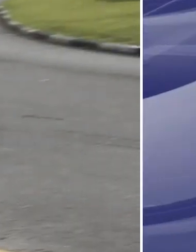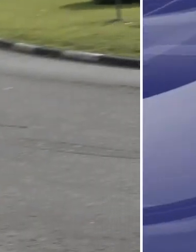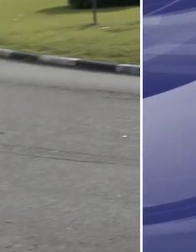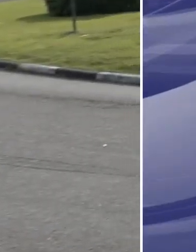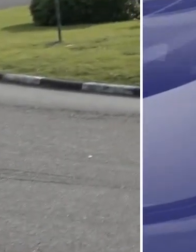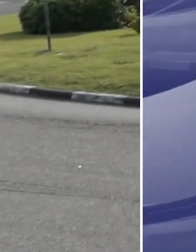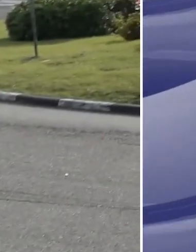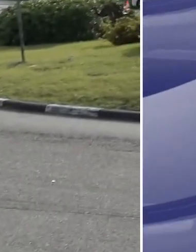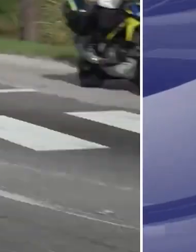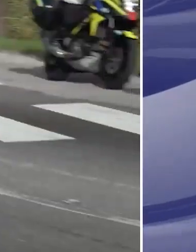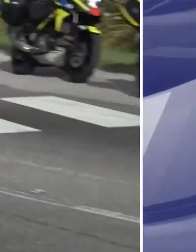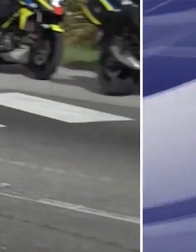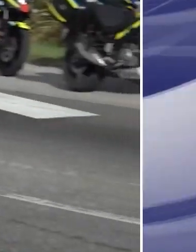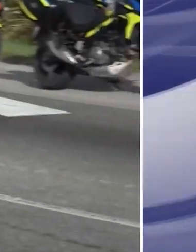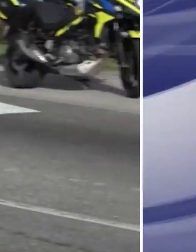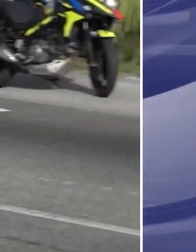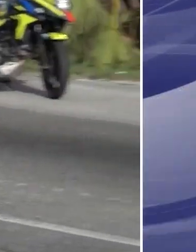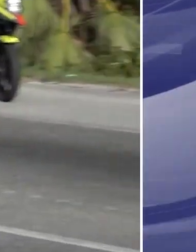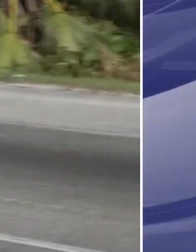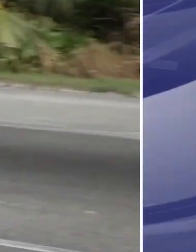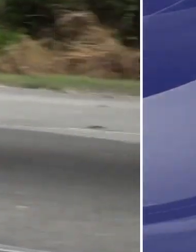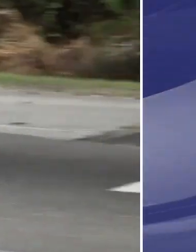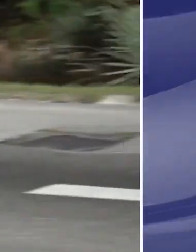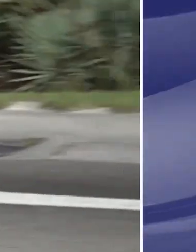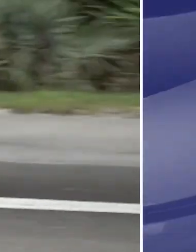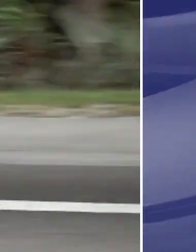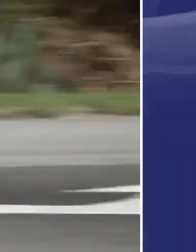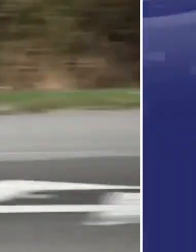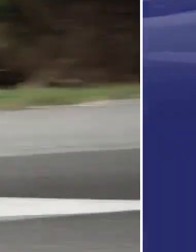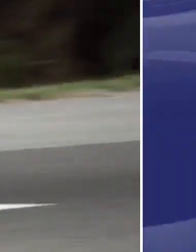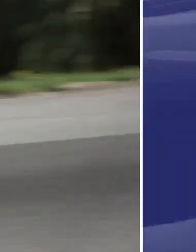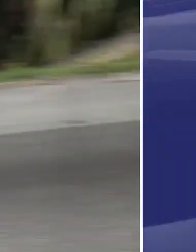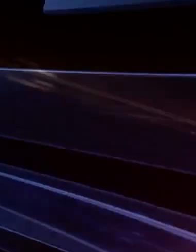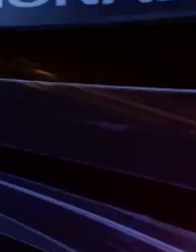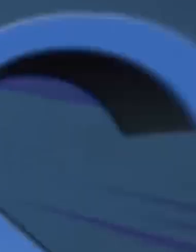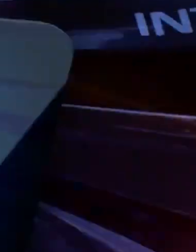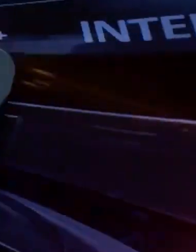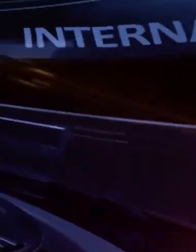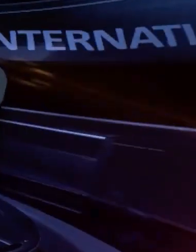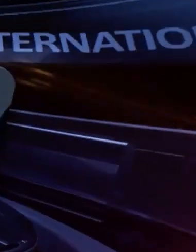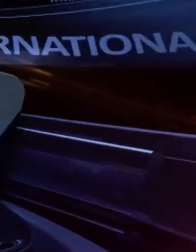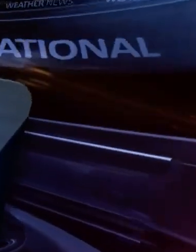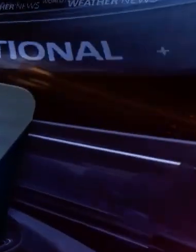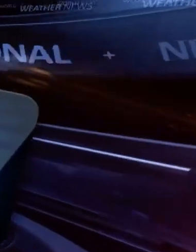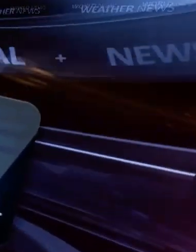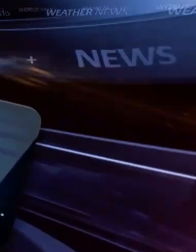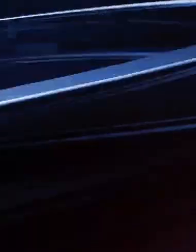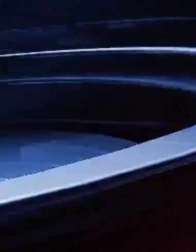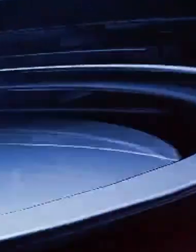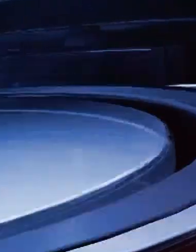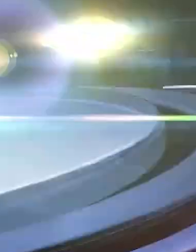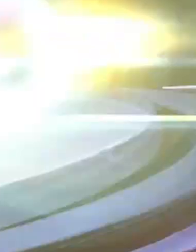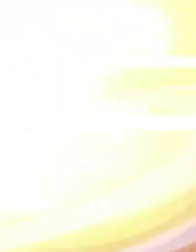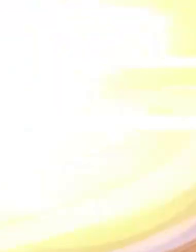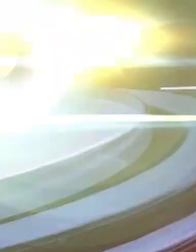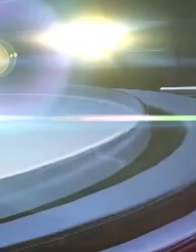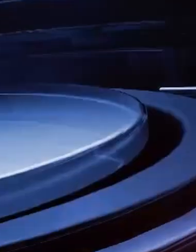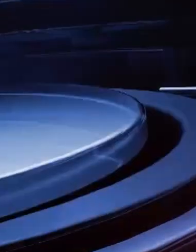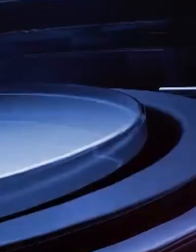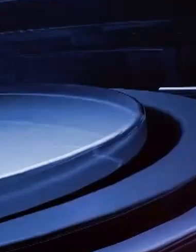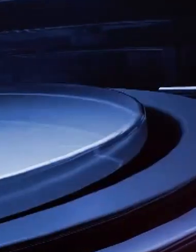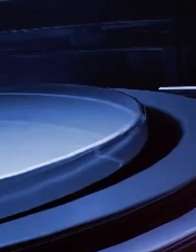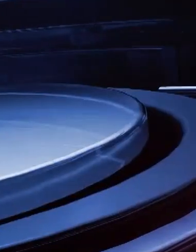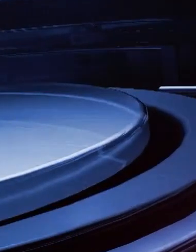2 gold medals on the opening day of Caribbean Junior Road Cycling Championships. The headline news is brought to you by Carifesta